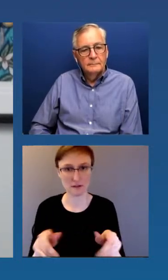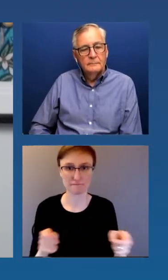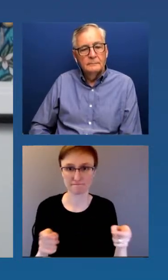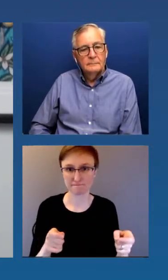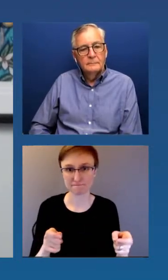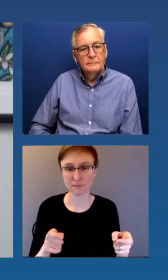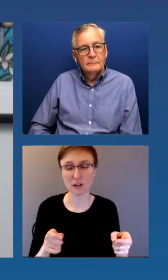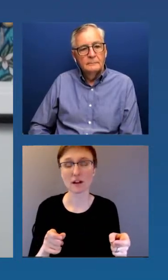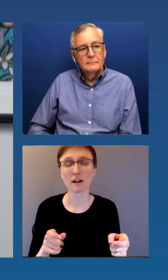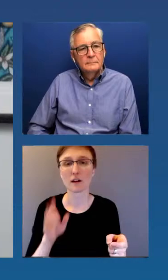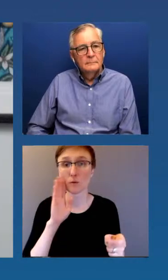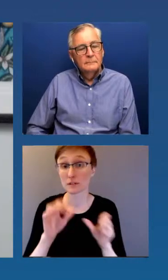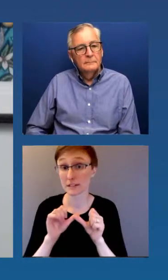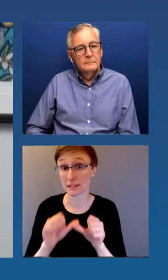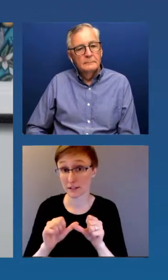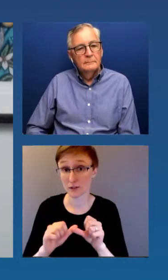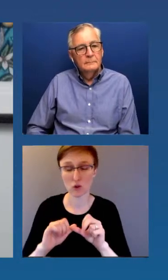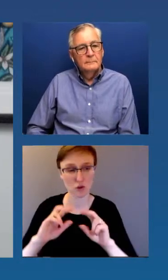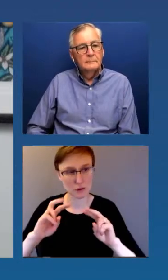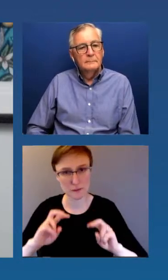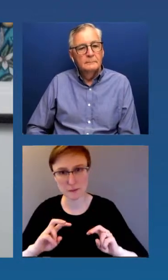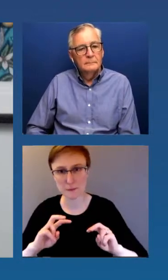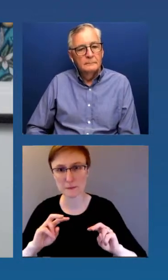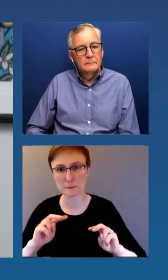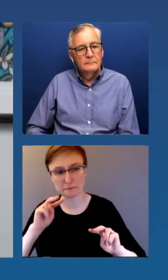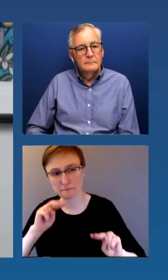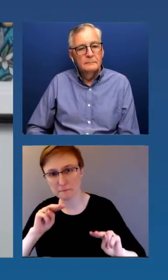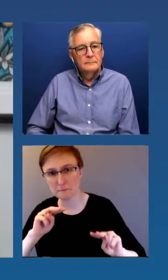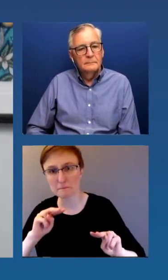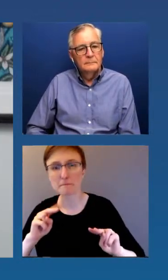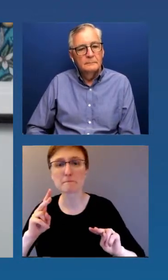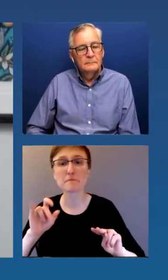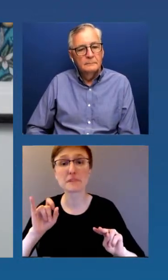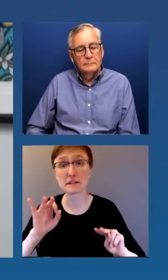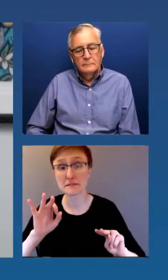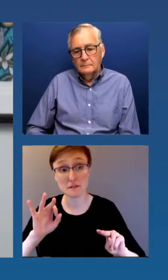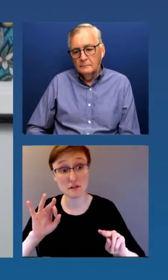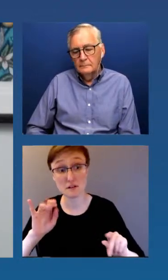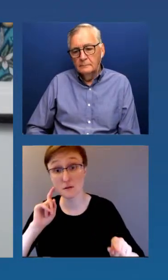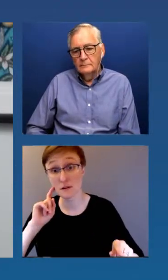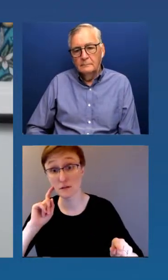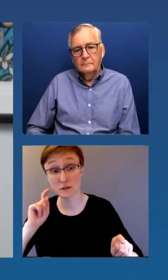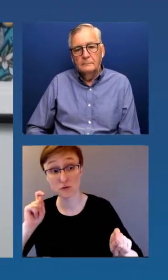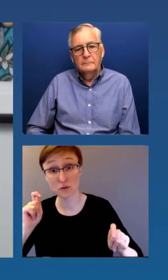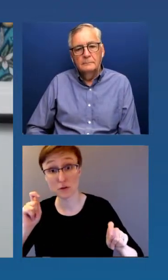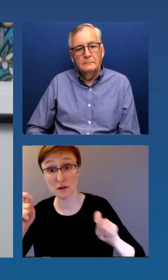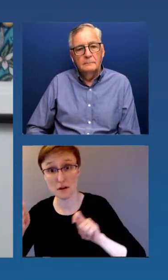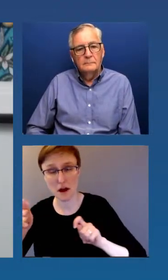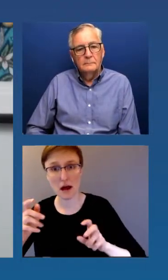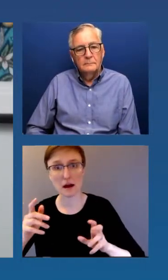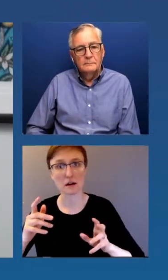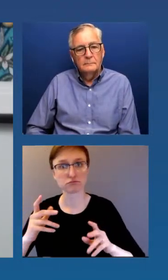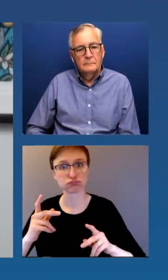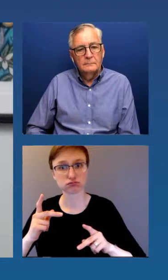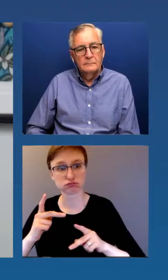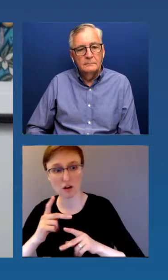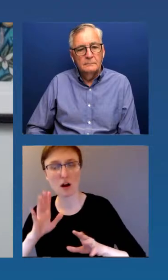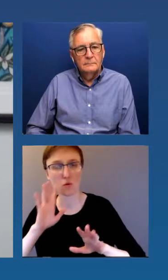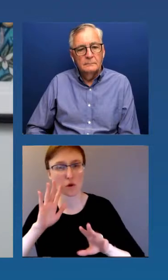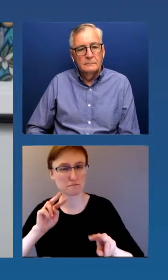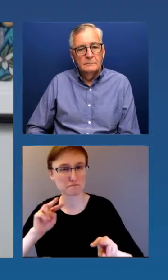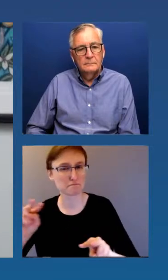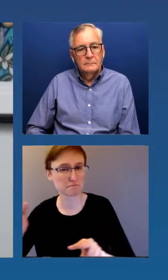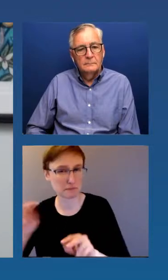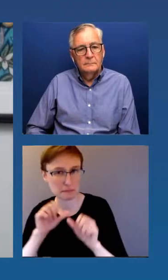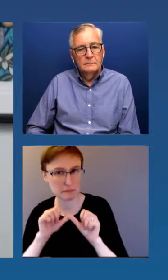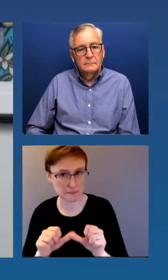each step of the way as we go if things are changing. And I believe what I also said in French was